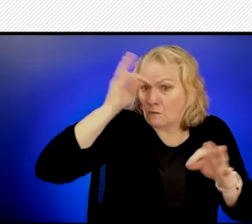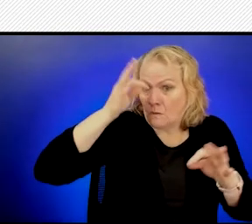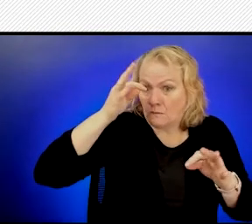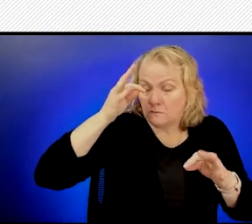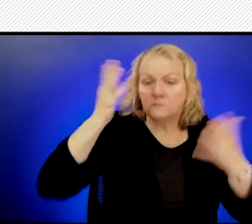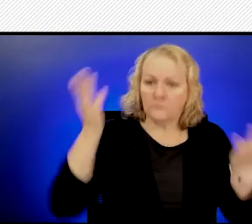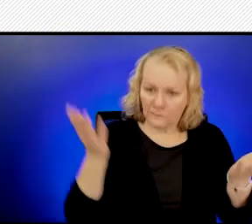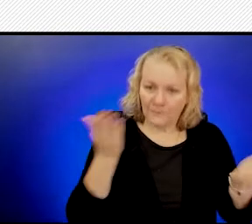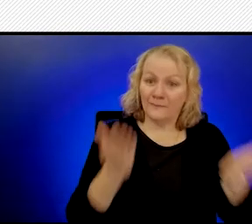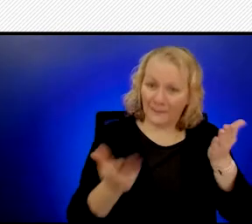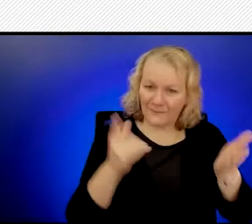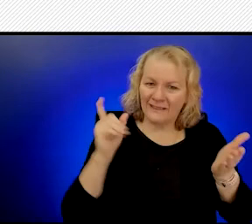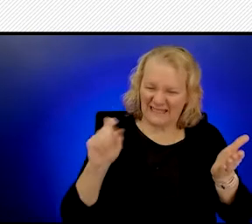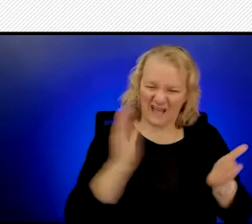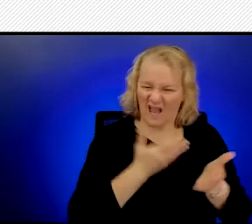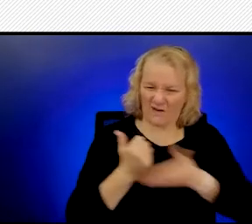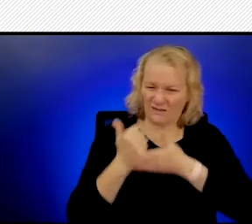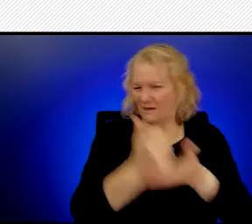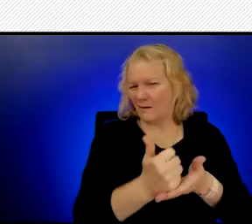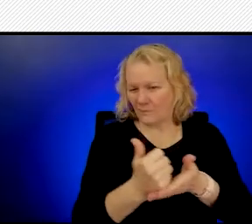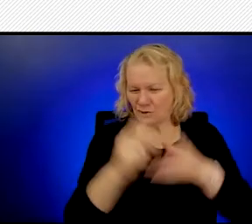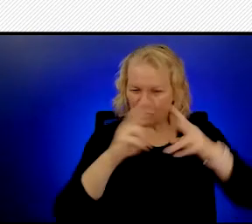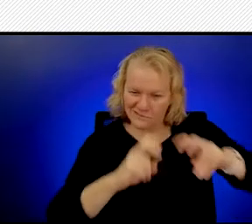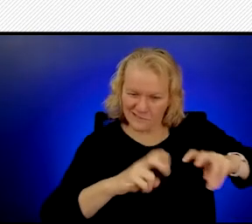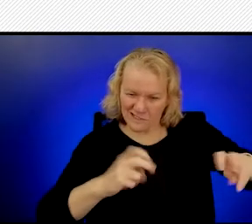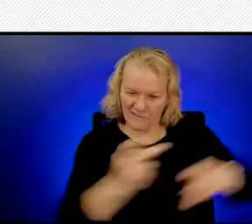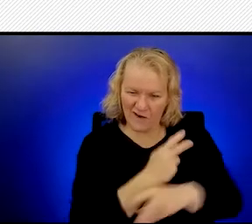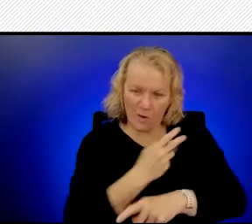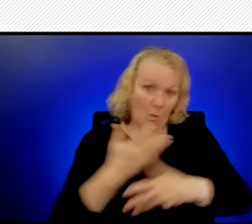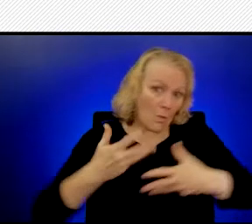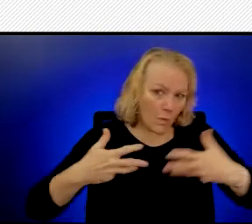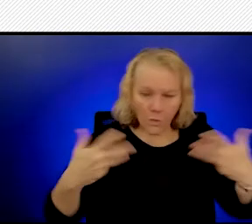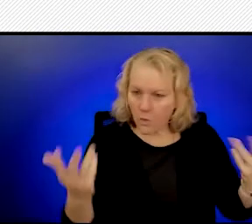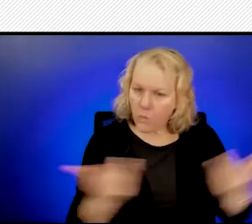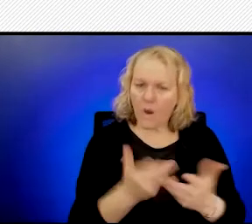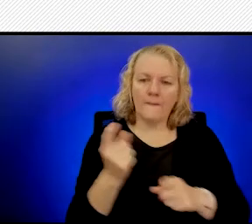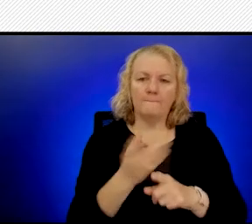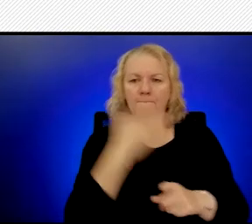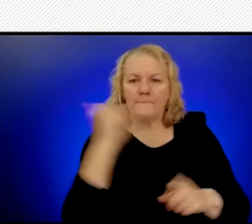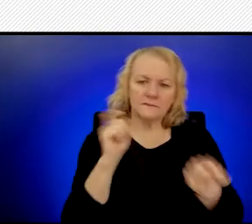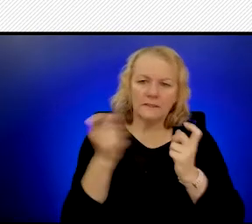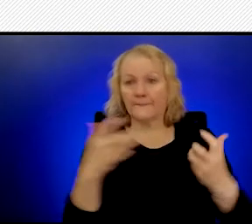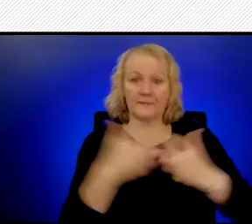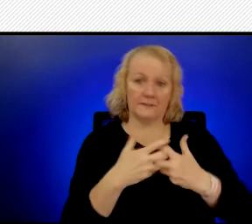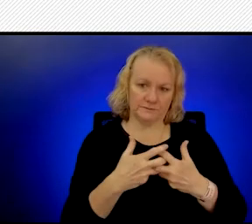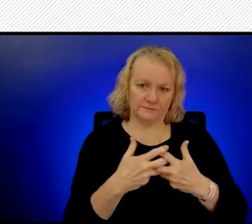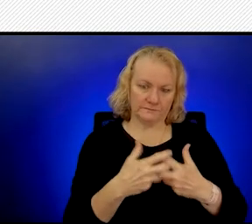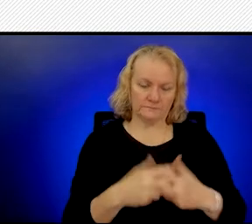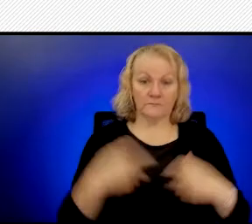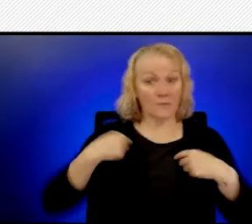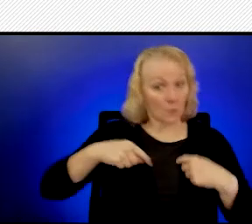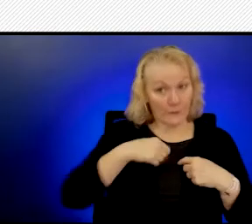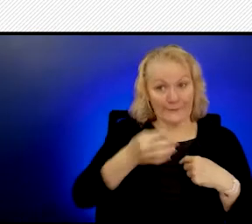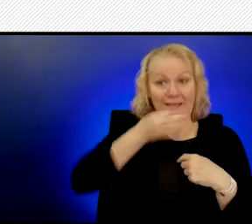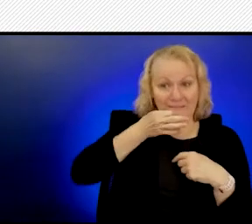they probably need our services to help them know what accommodations they need. We're the experts in